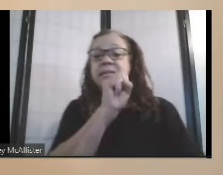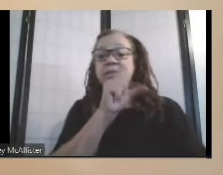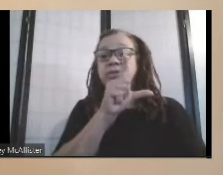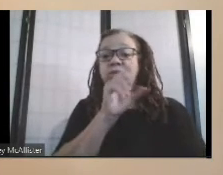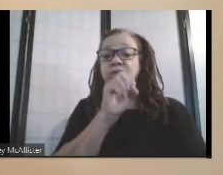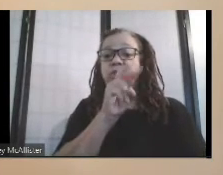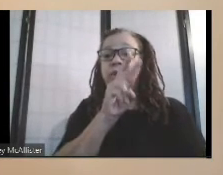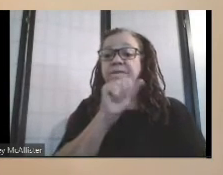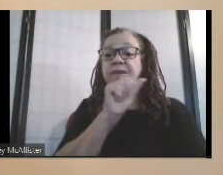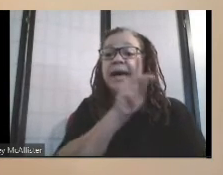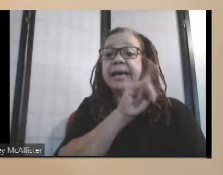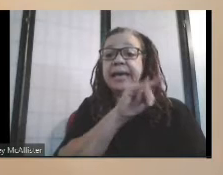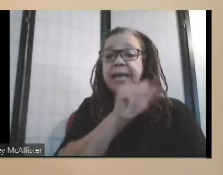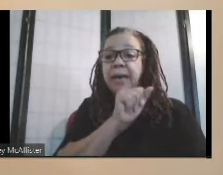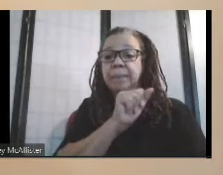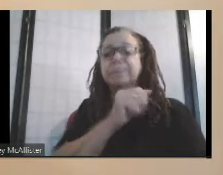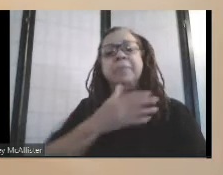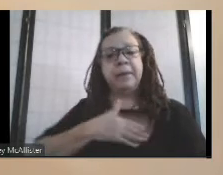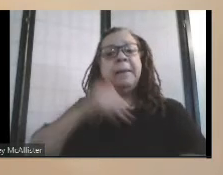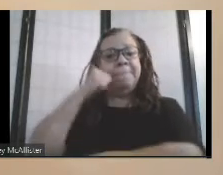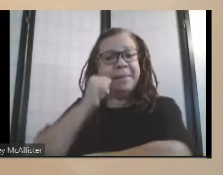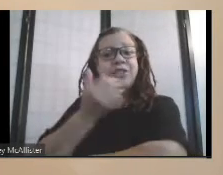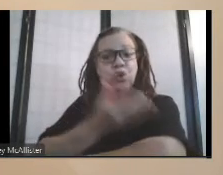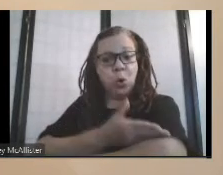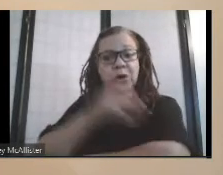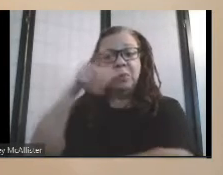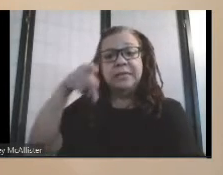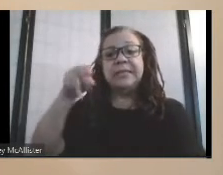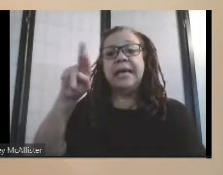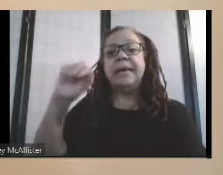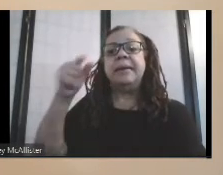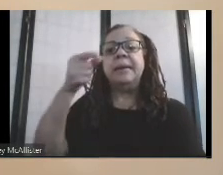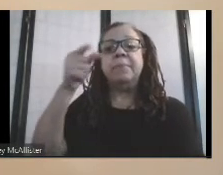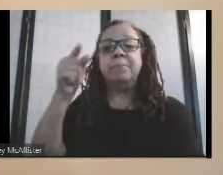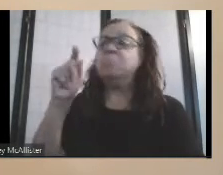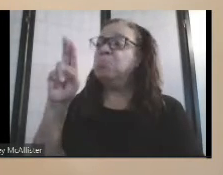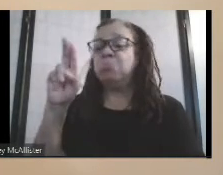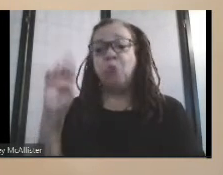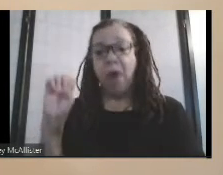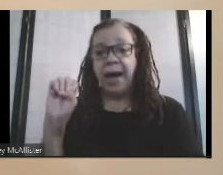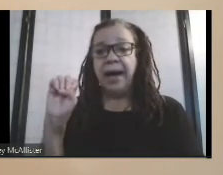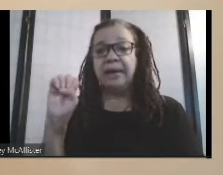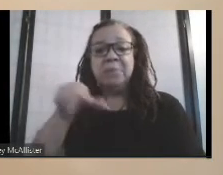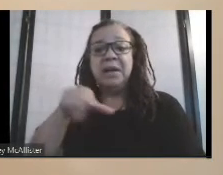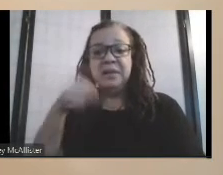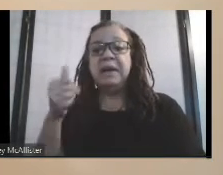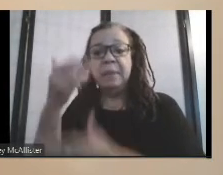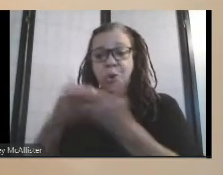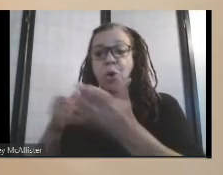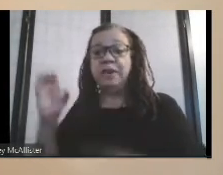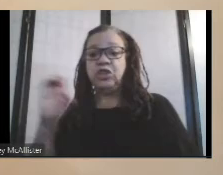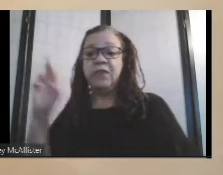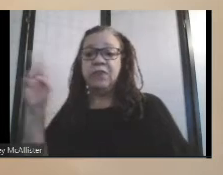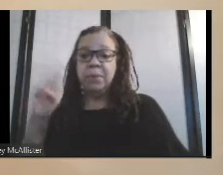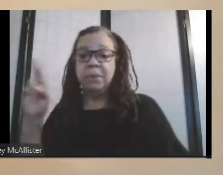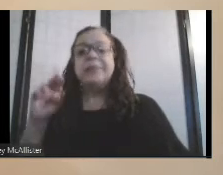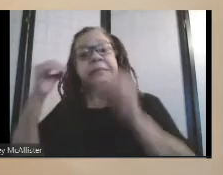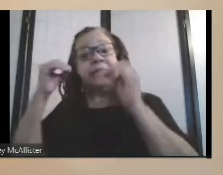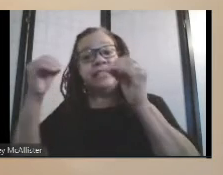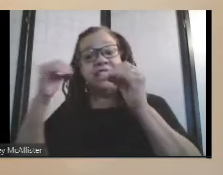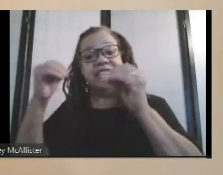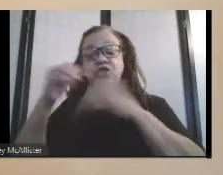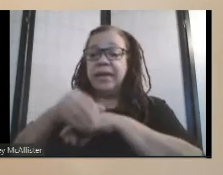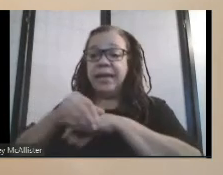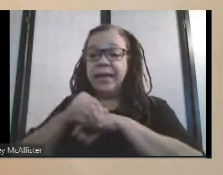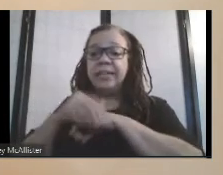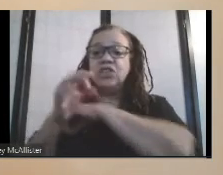and Slovakia. Our daughter was in Prague, the capital of Chechnya, or the Czech Republic, teaching English as a